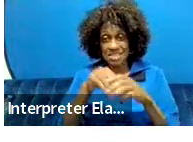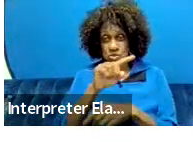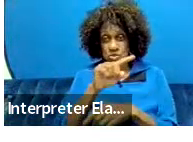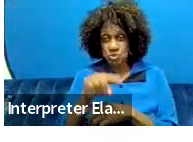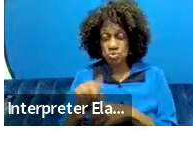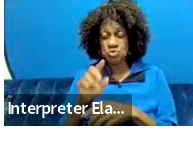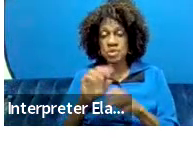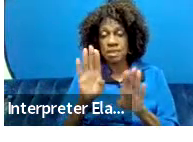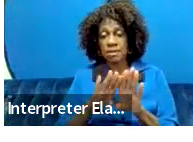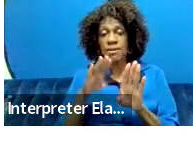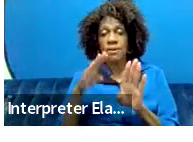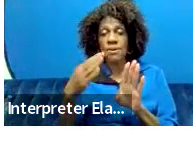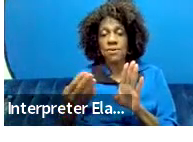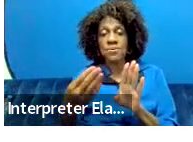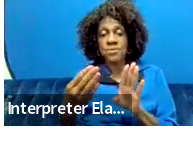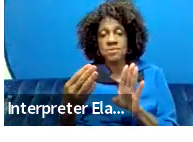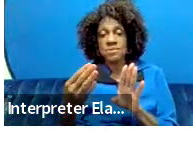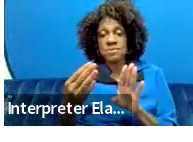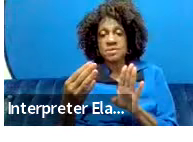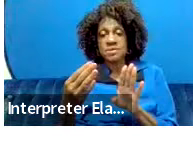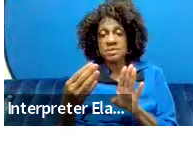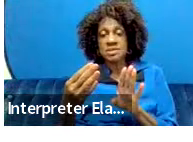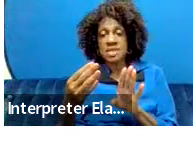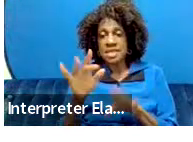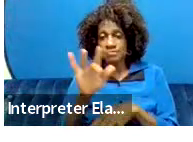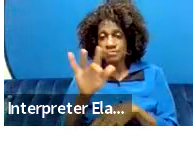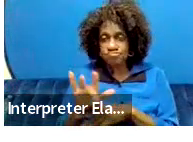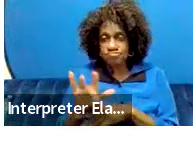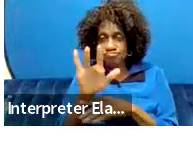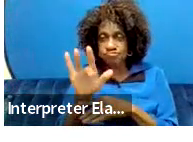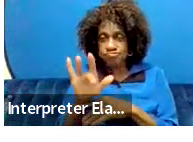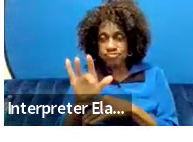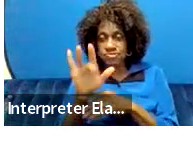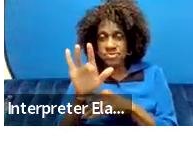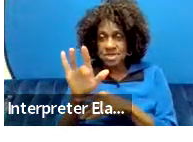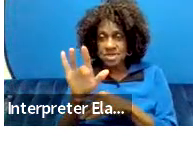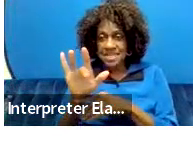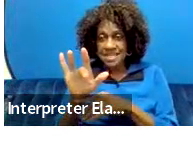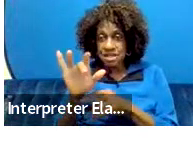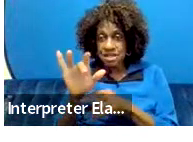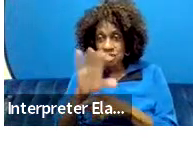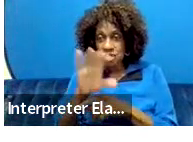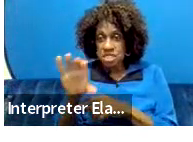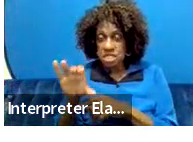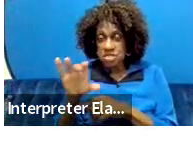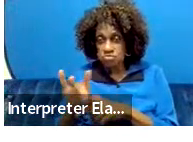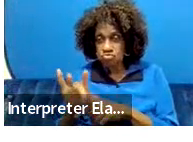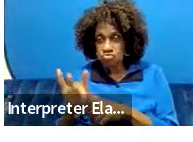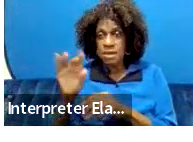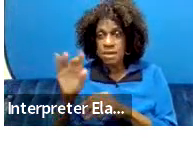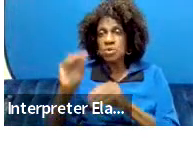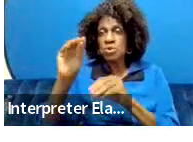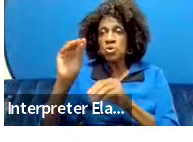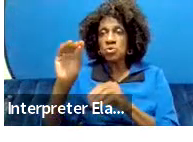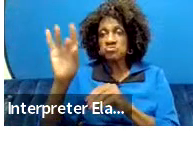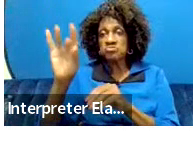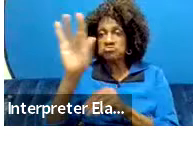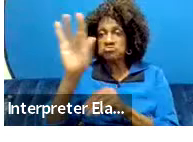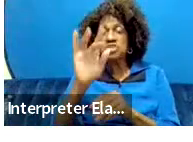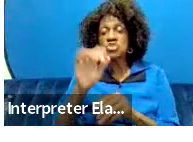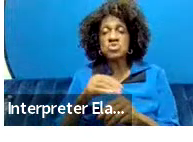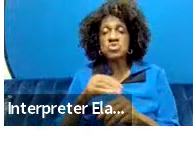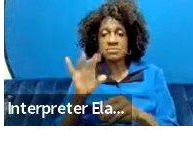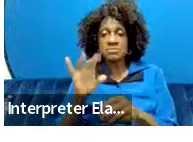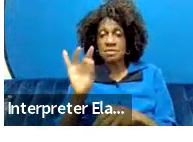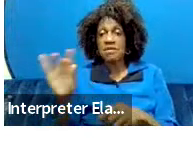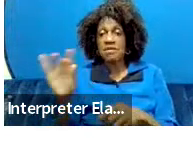to open and you can mouse over the captioning box and move it to anywhere you want. You also can choose a full transcript